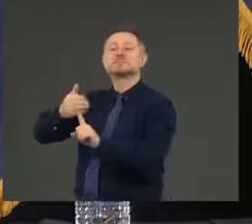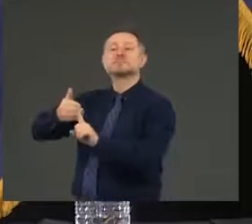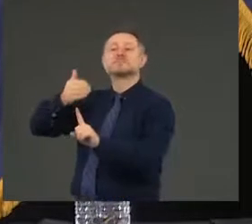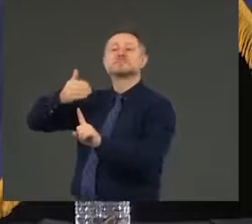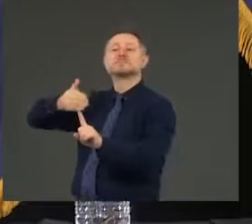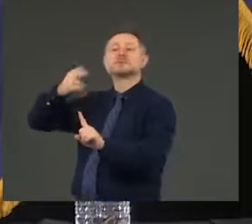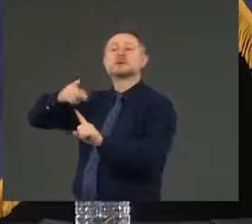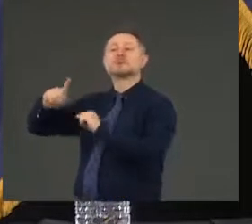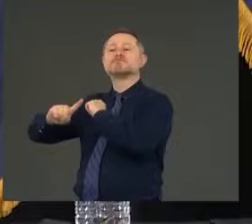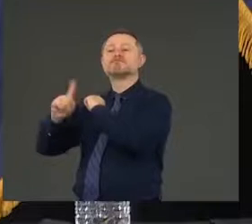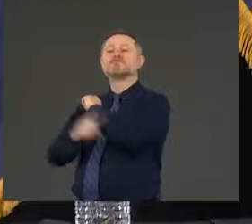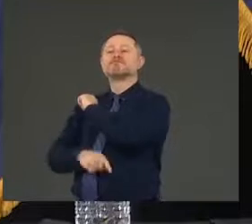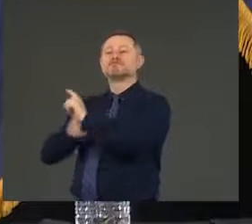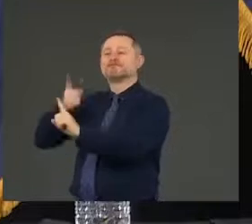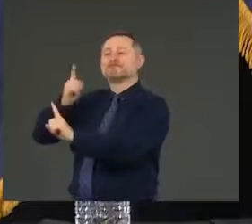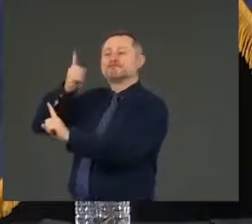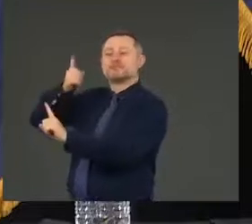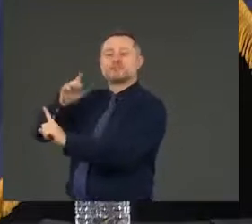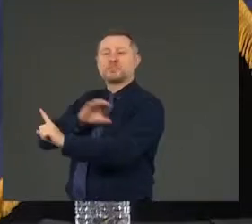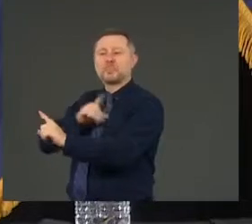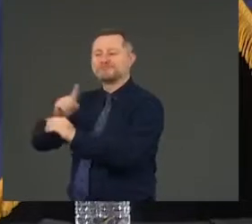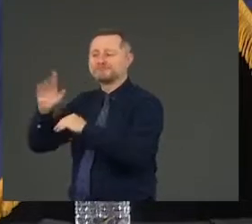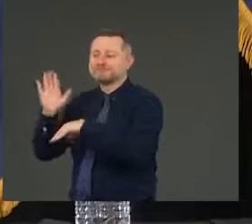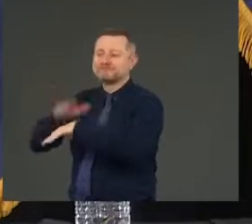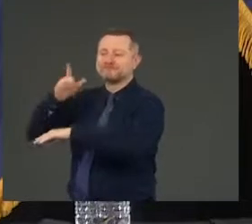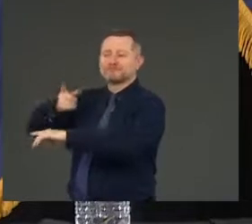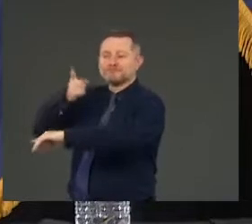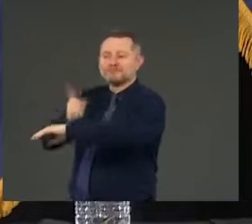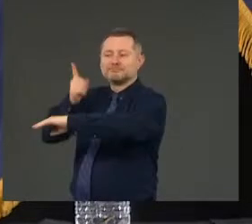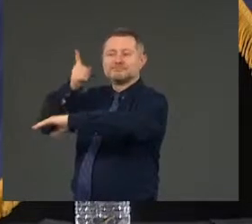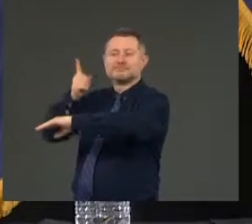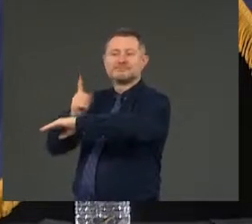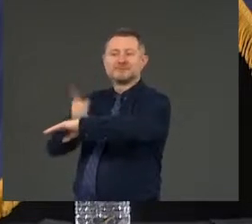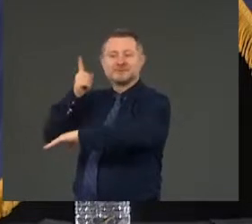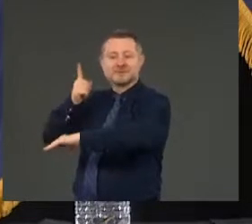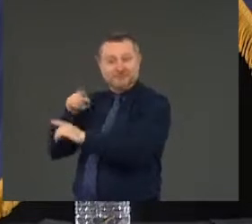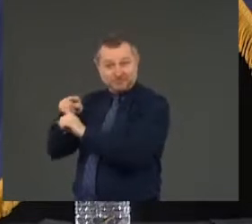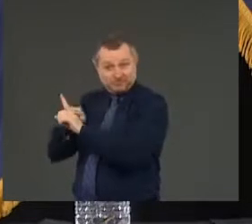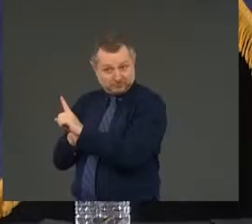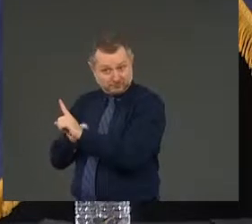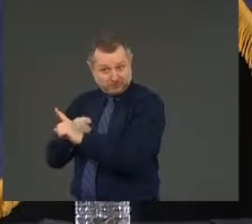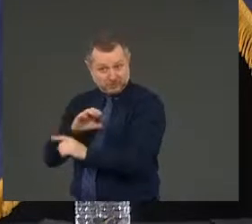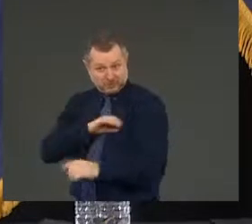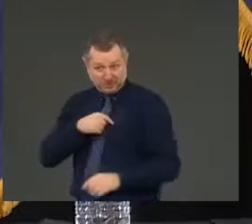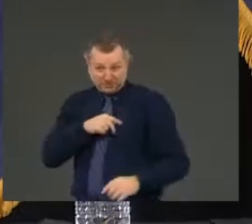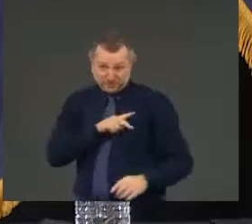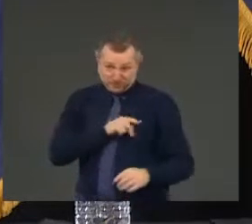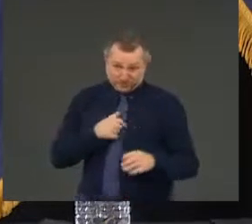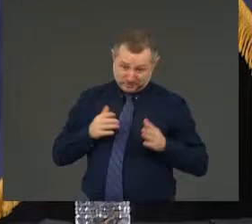vis-a-vis police officers. I do not believe 50A